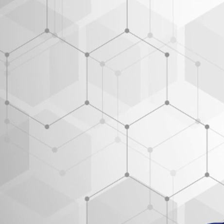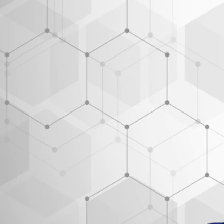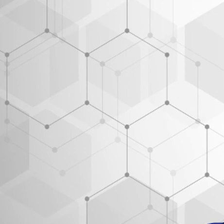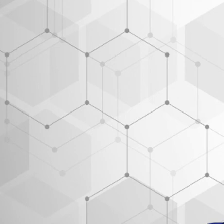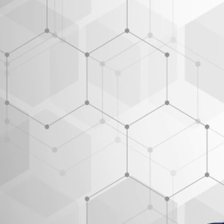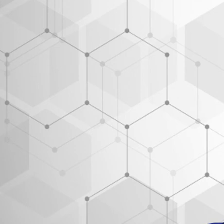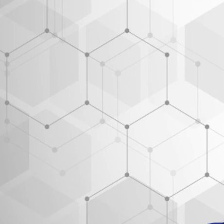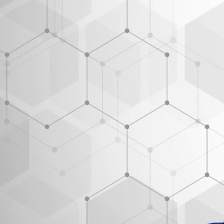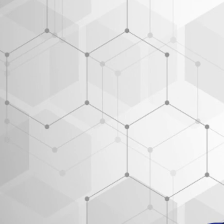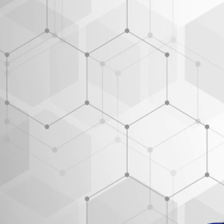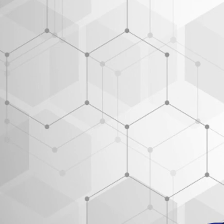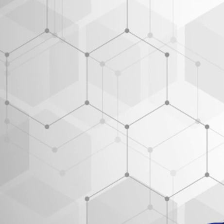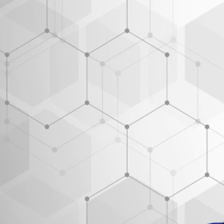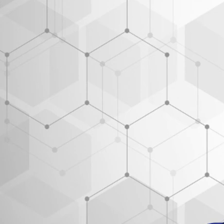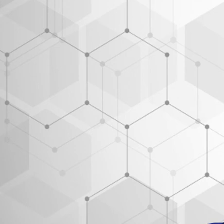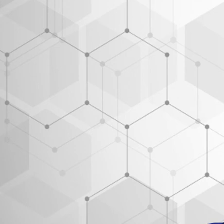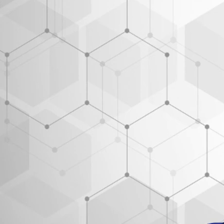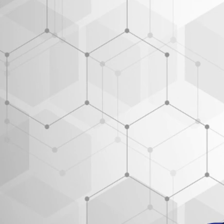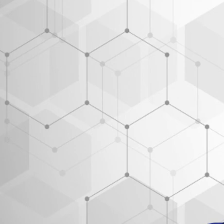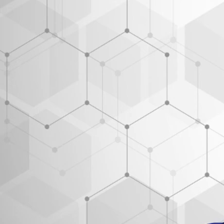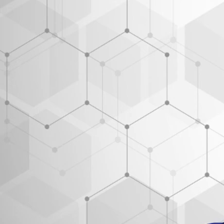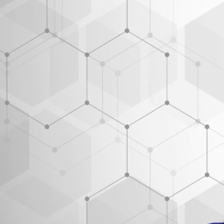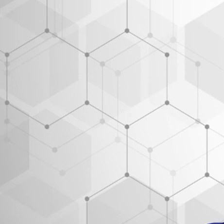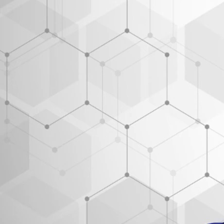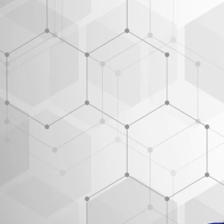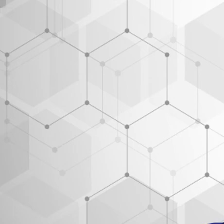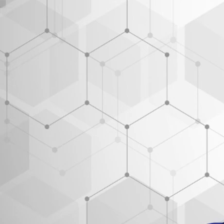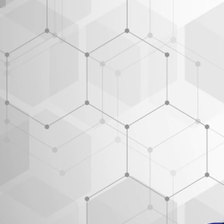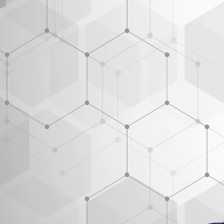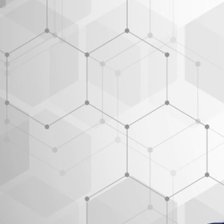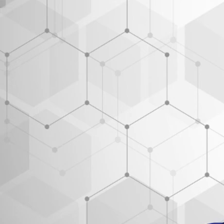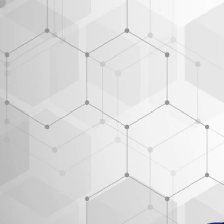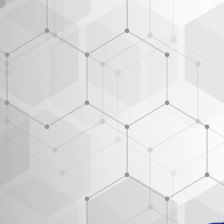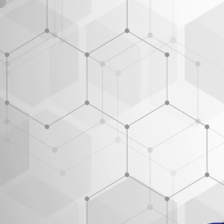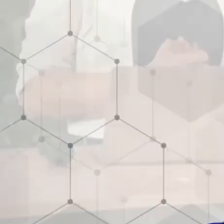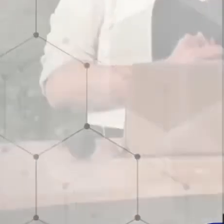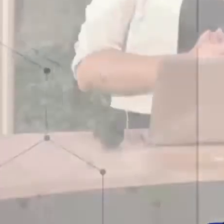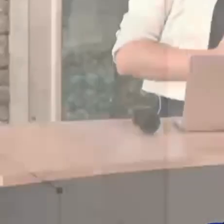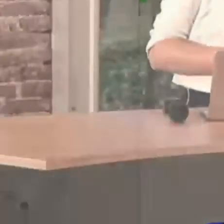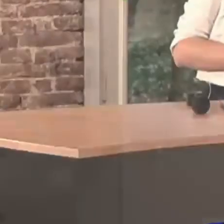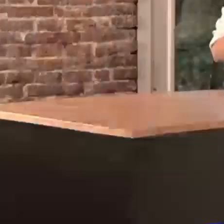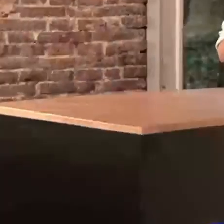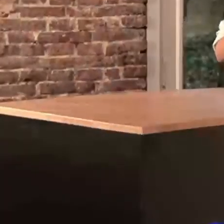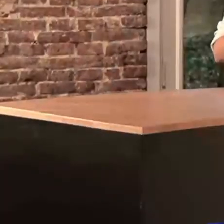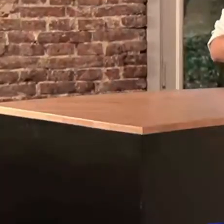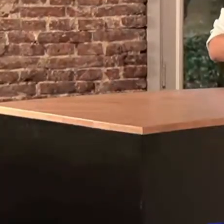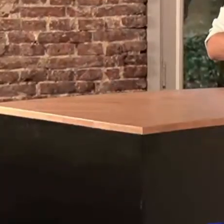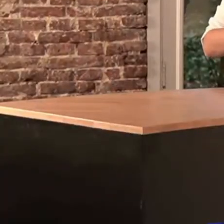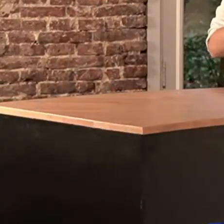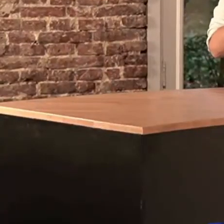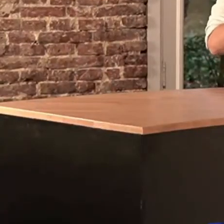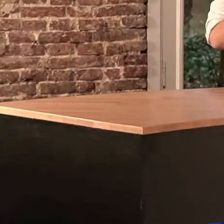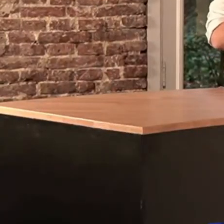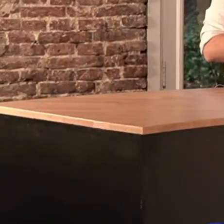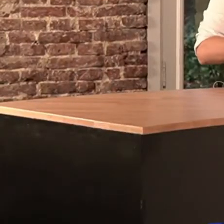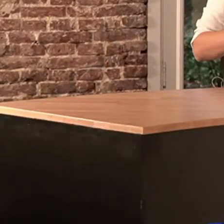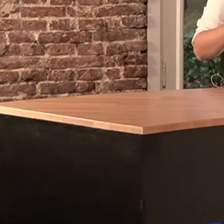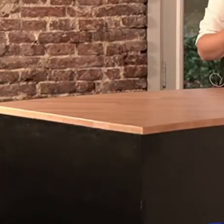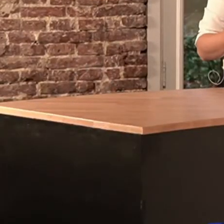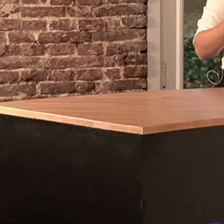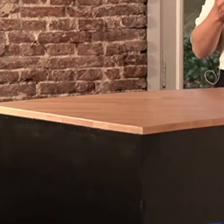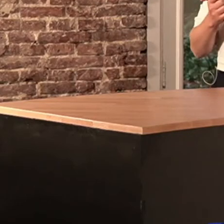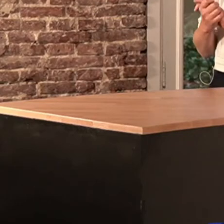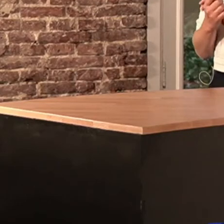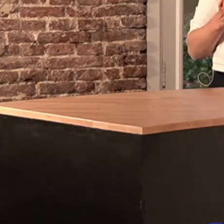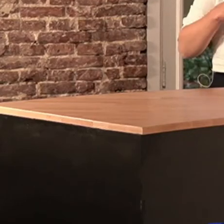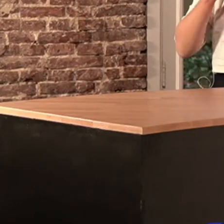Do we have any questions or shall we just move on to the next session? We have some questions. Yep, there we go. I can see. Hopefully